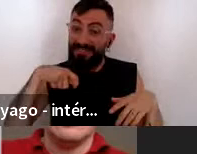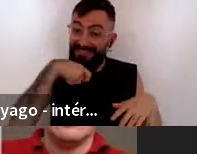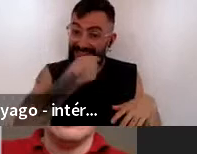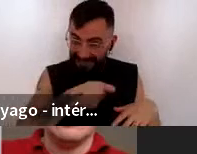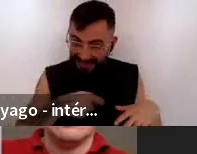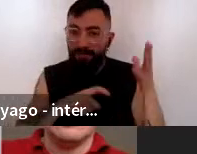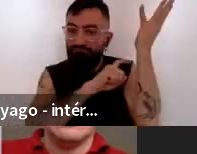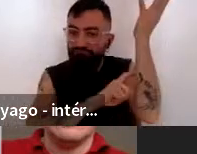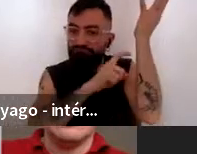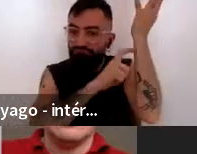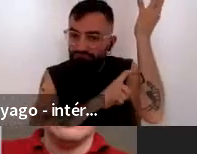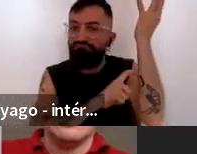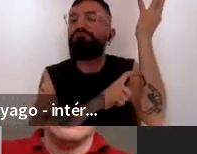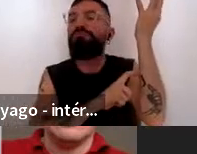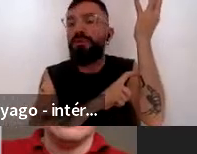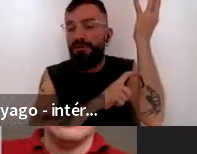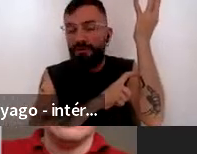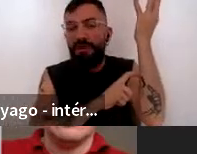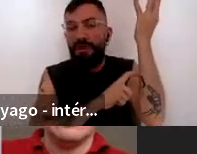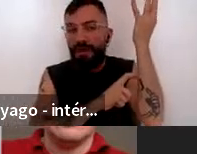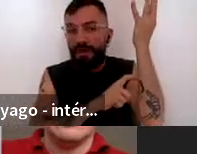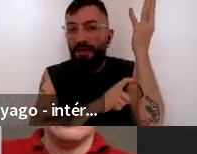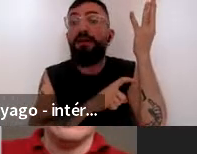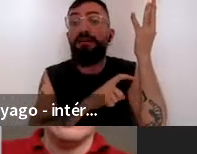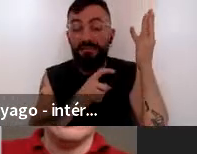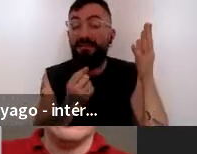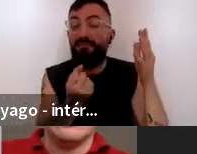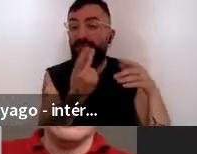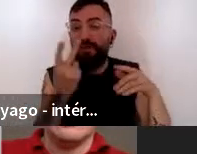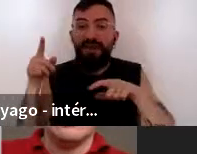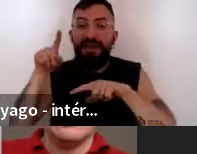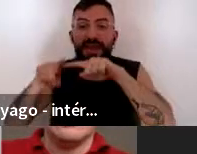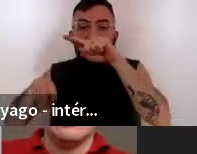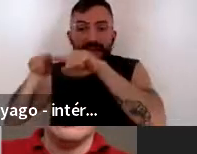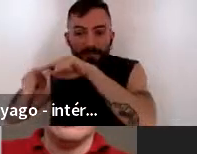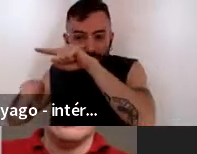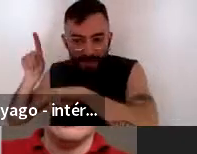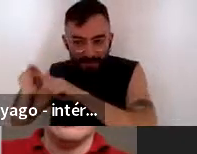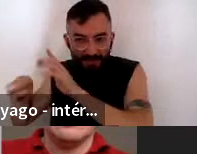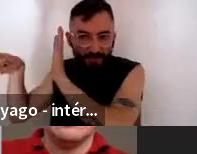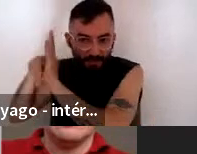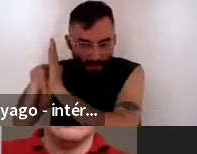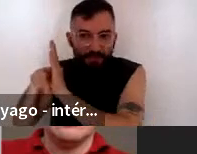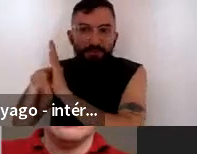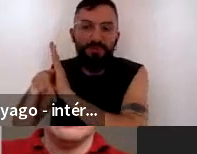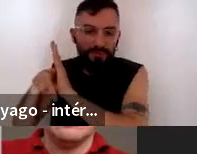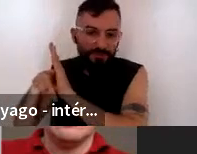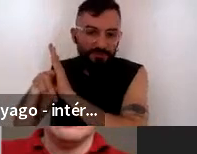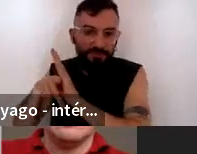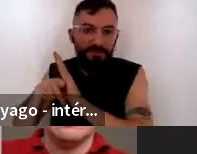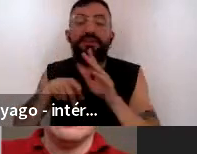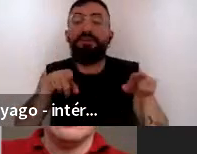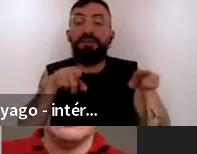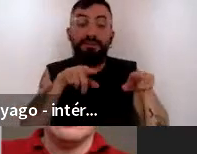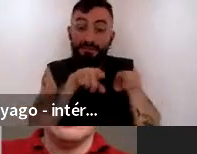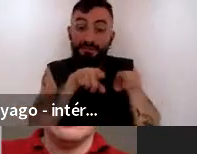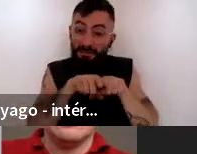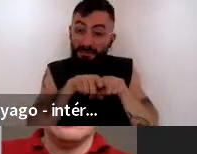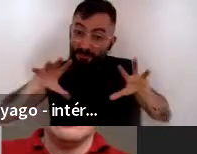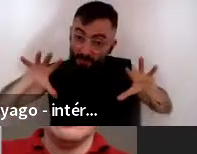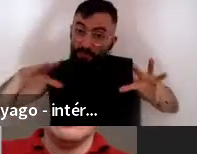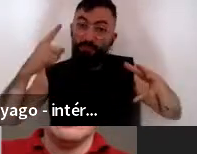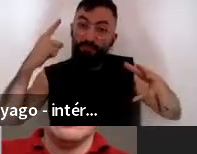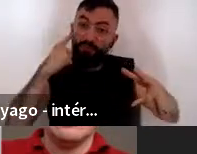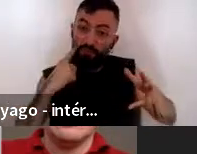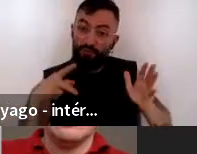represents those elements, and the reason why the deaf community decided